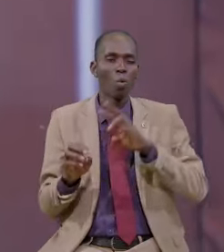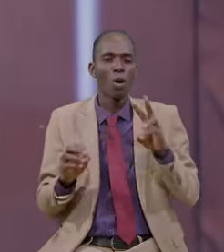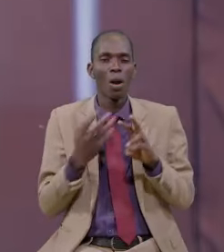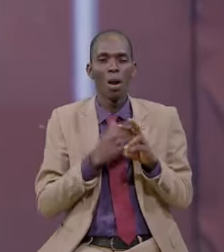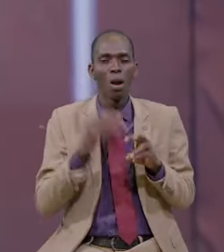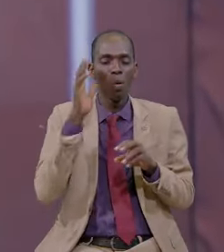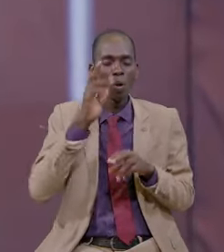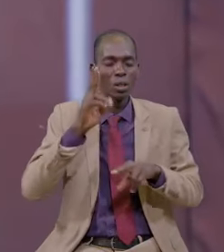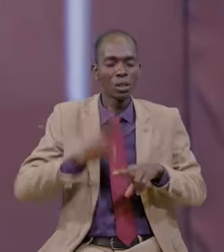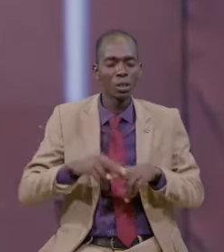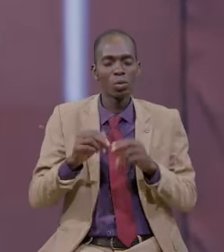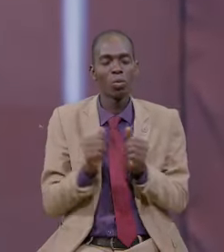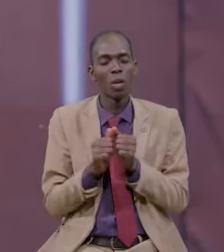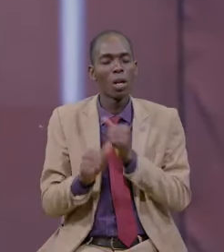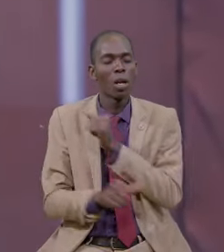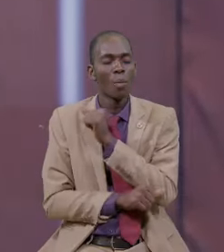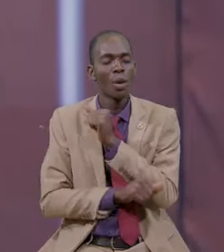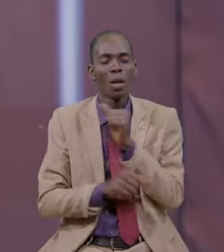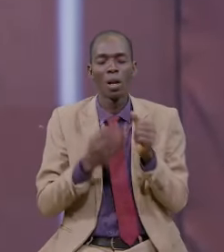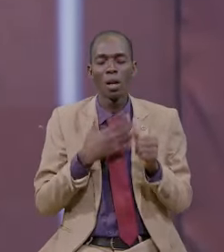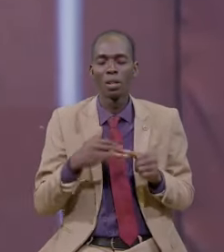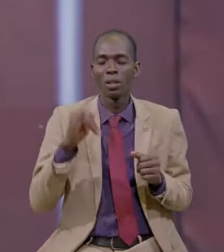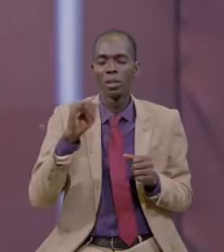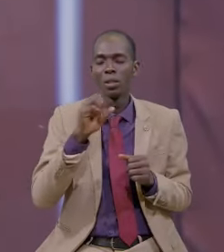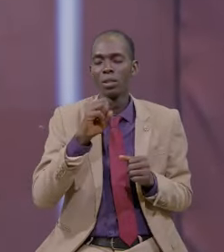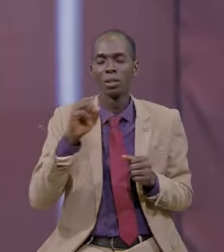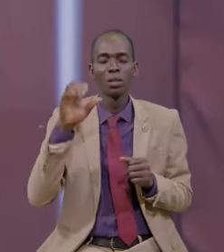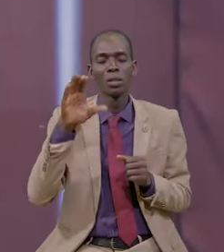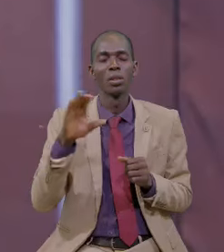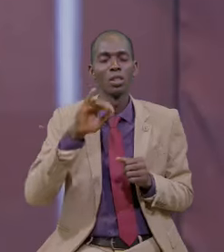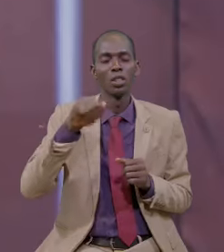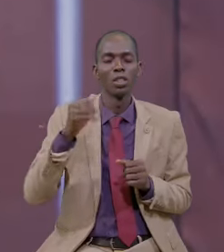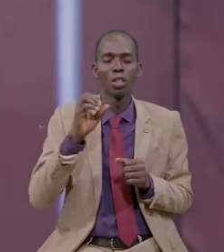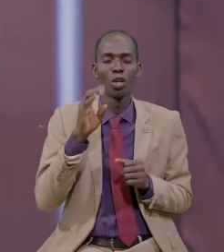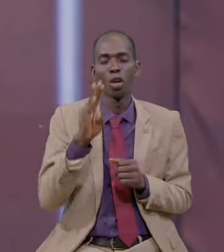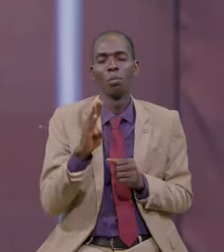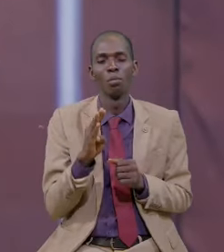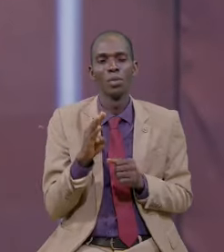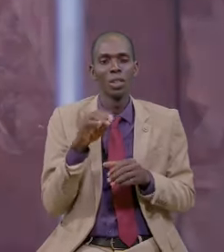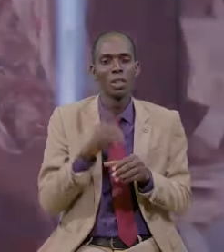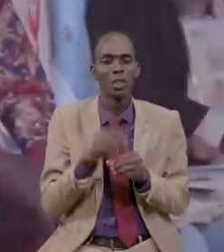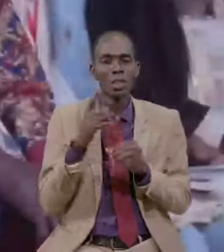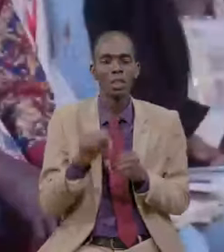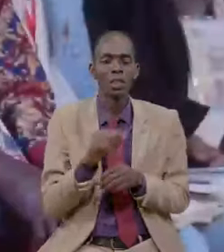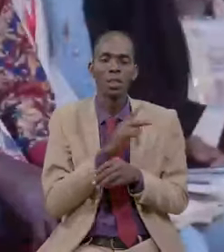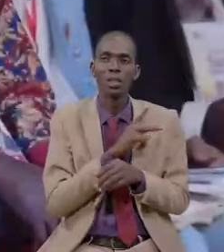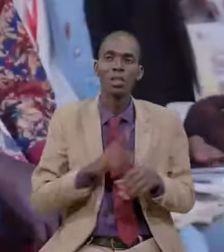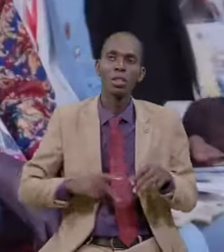with Abraham and Isaac and Jacob in the kingdom of heaven.